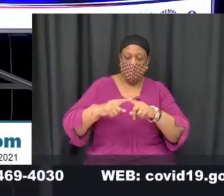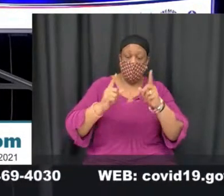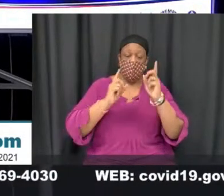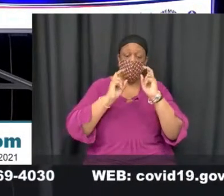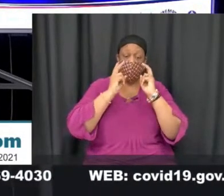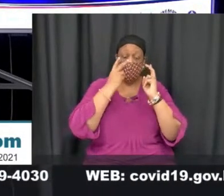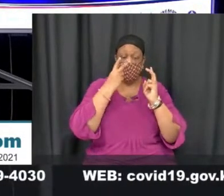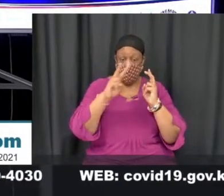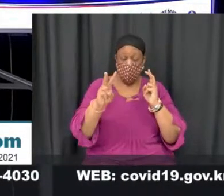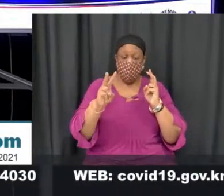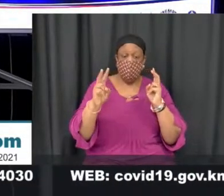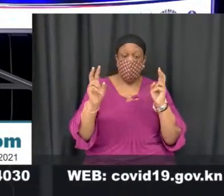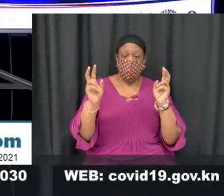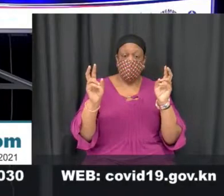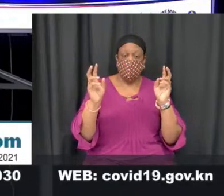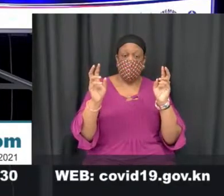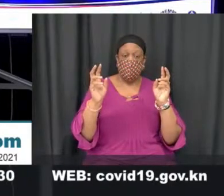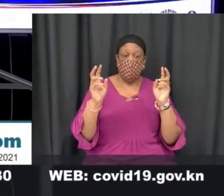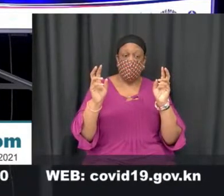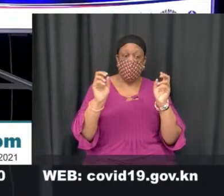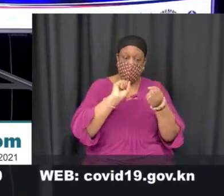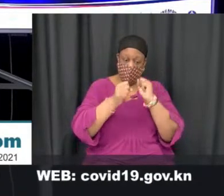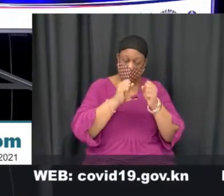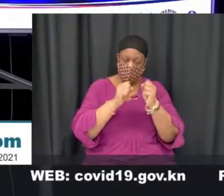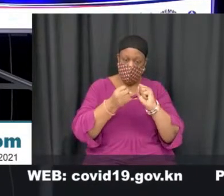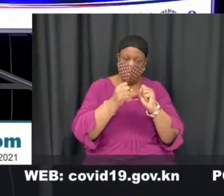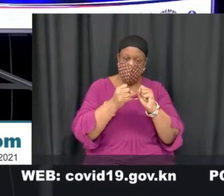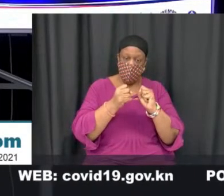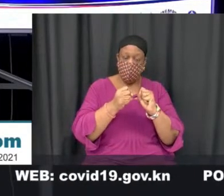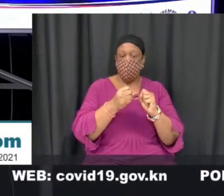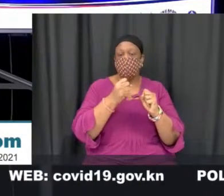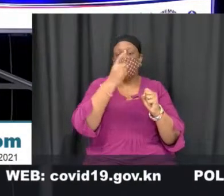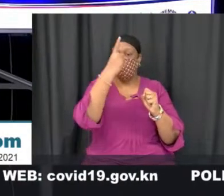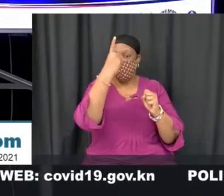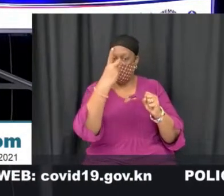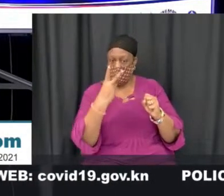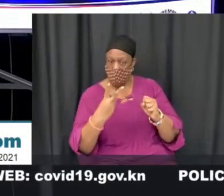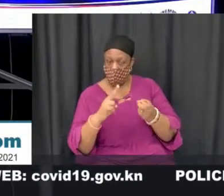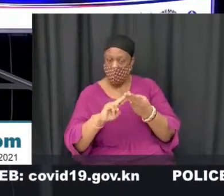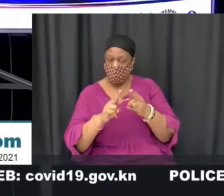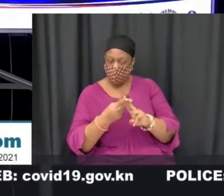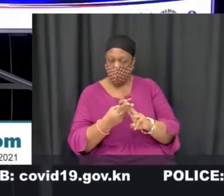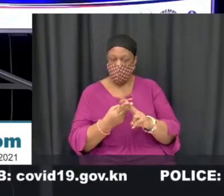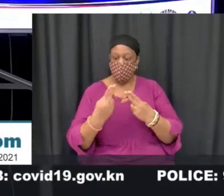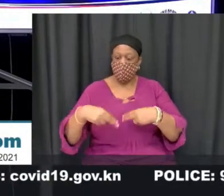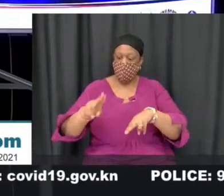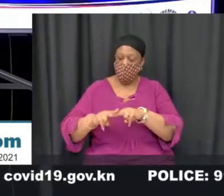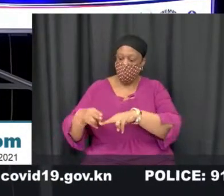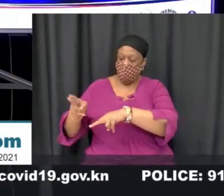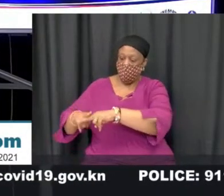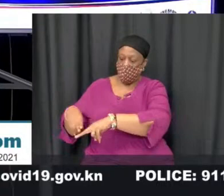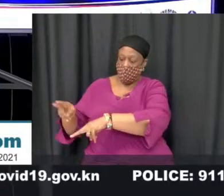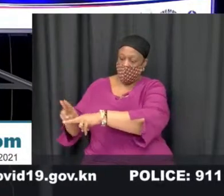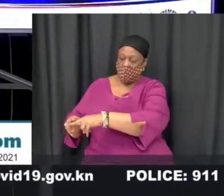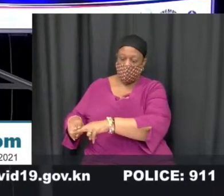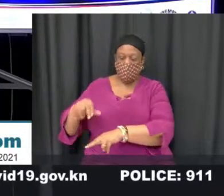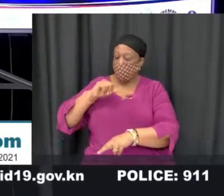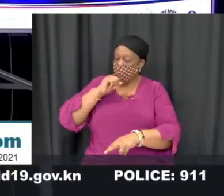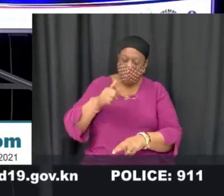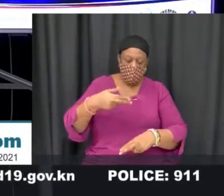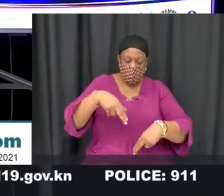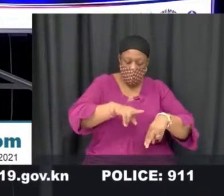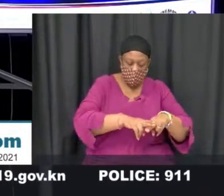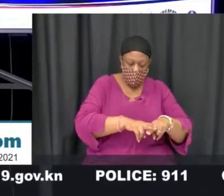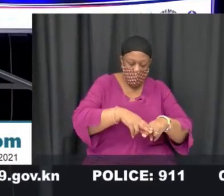of the venue is not exceeded. They shall also ensure that an accurate record of the persons